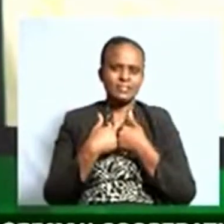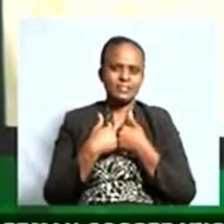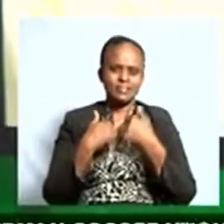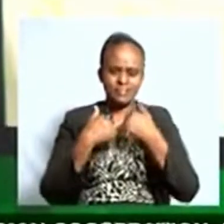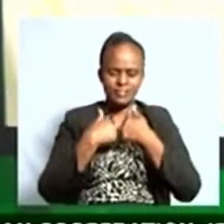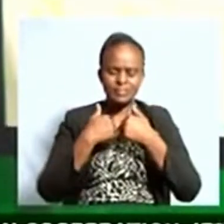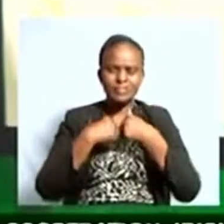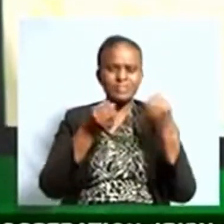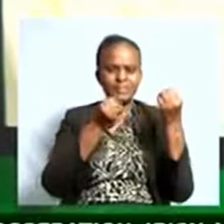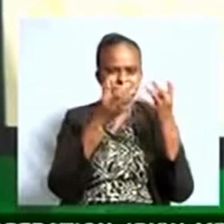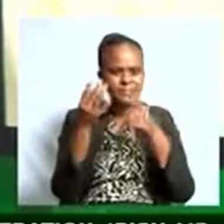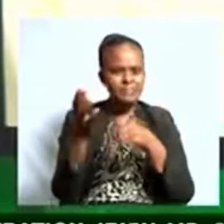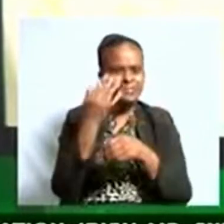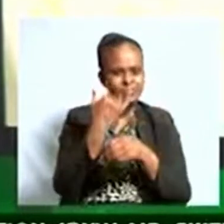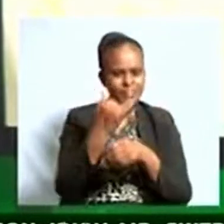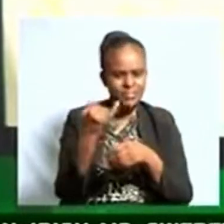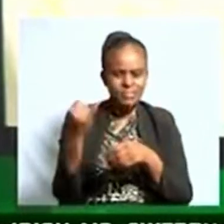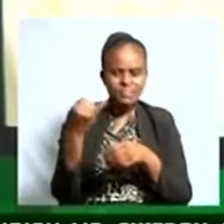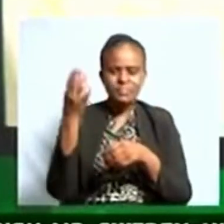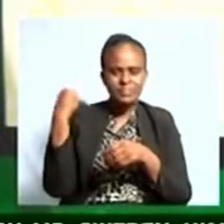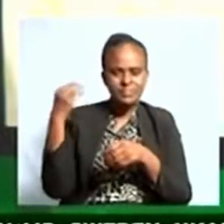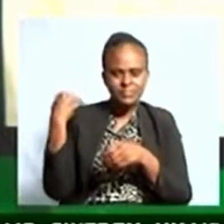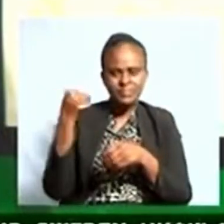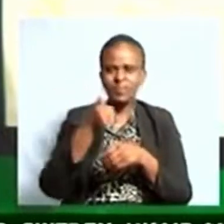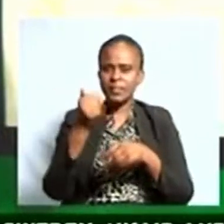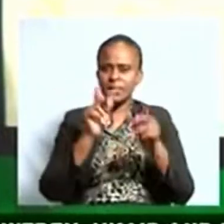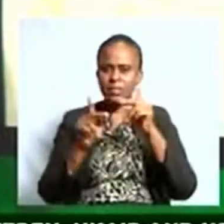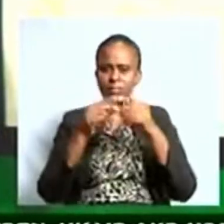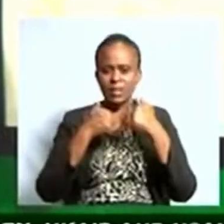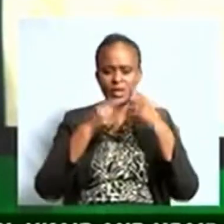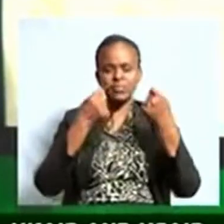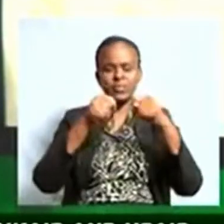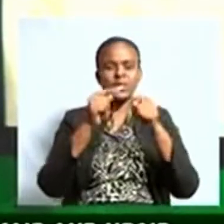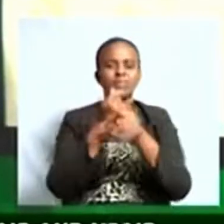the many issues that others had attempted to address.